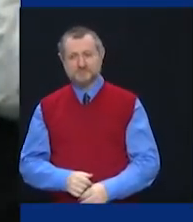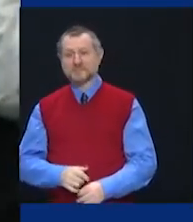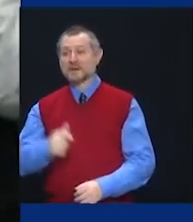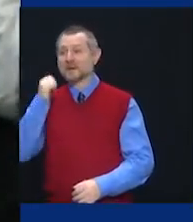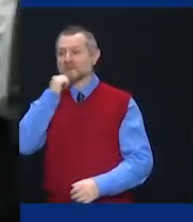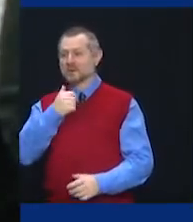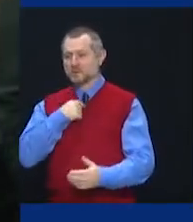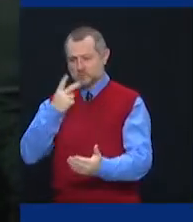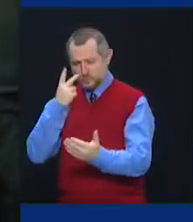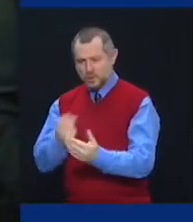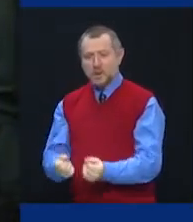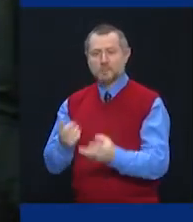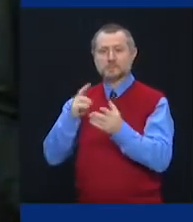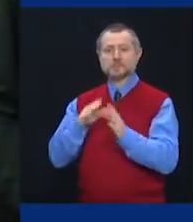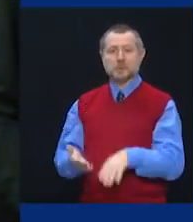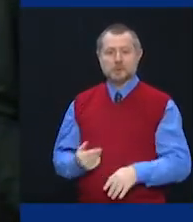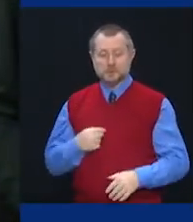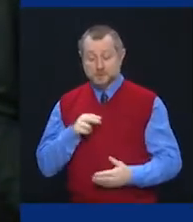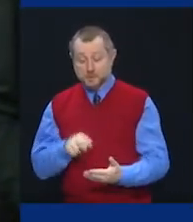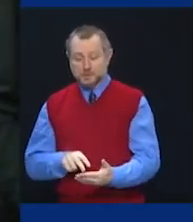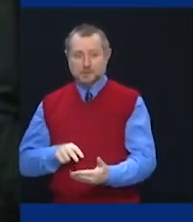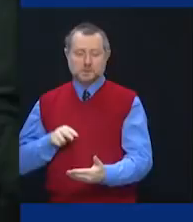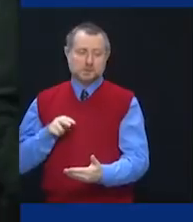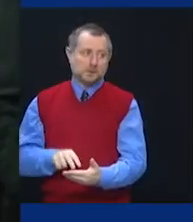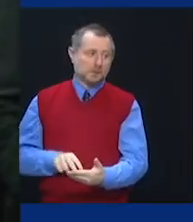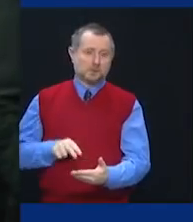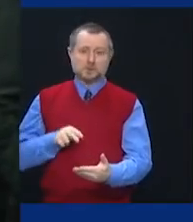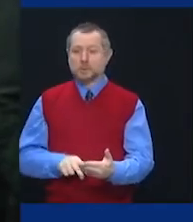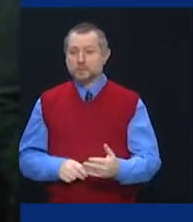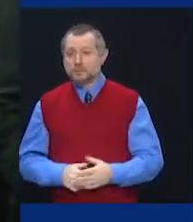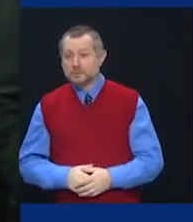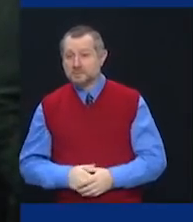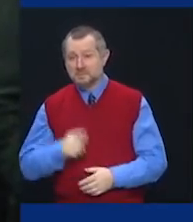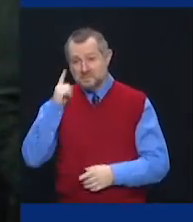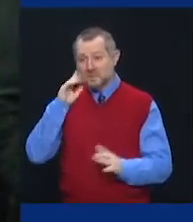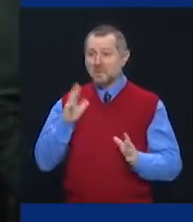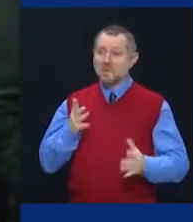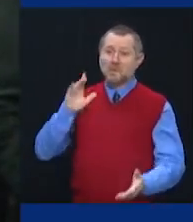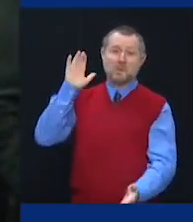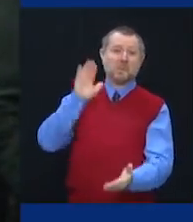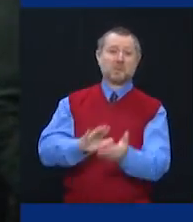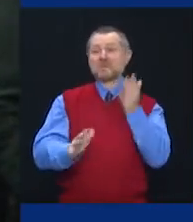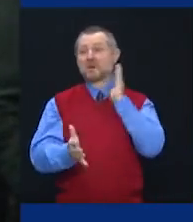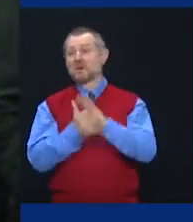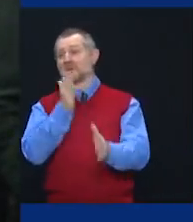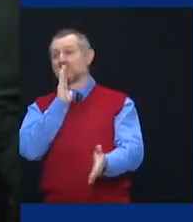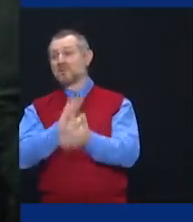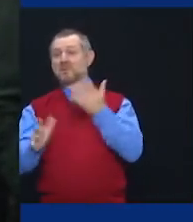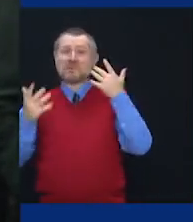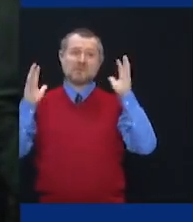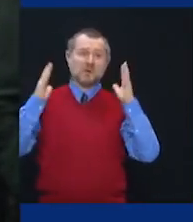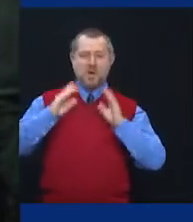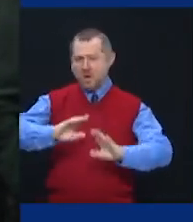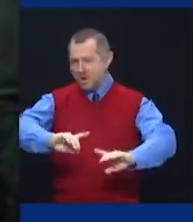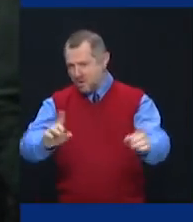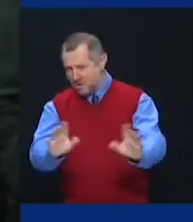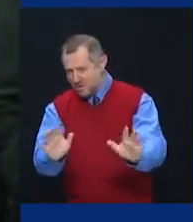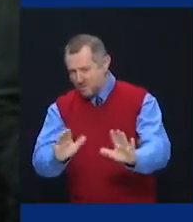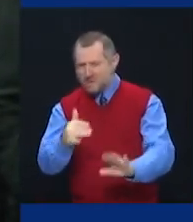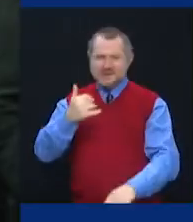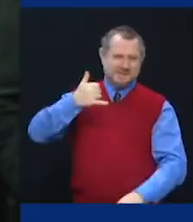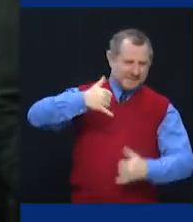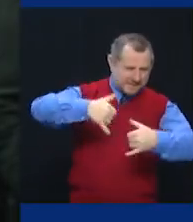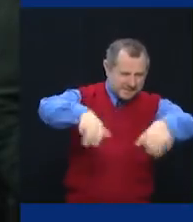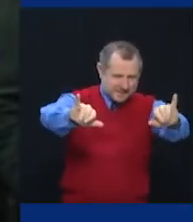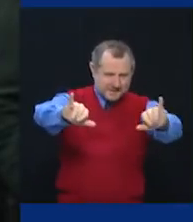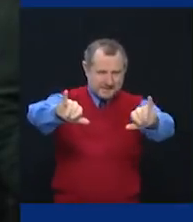lives lost. Well, it's down from where it was, yes. But you're still talking about hundreds